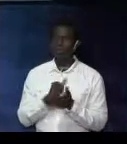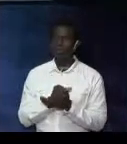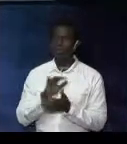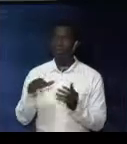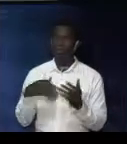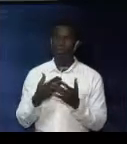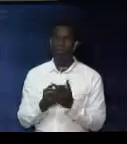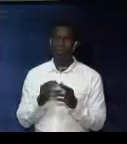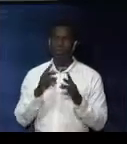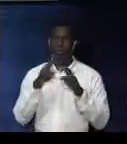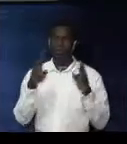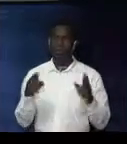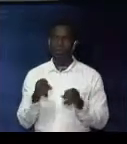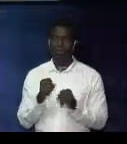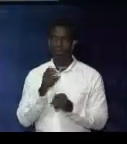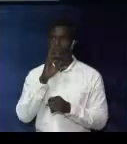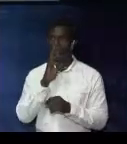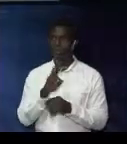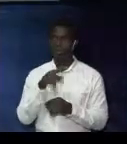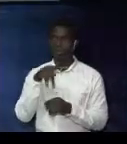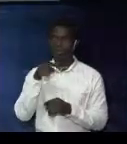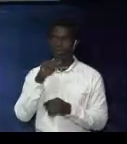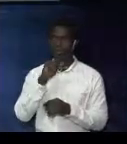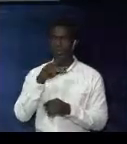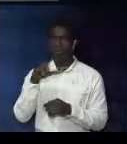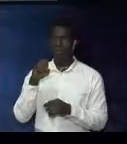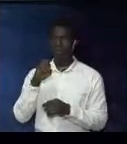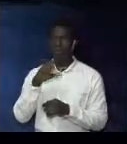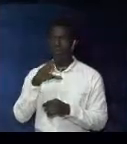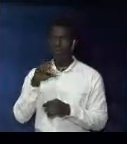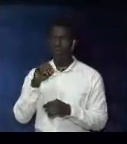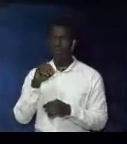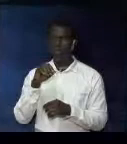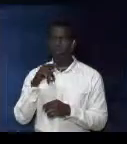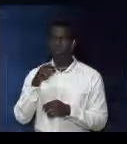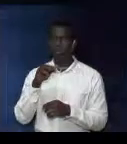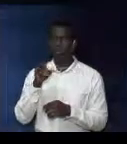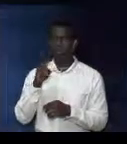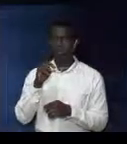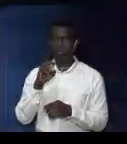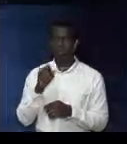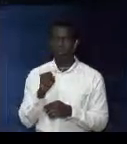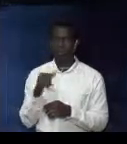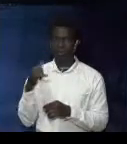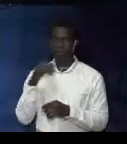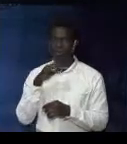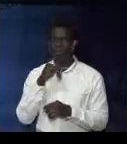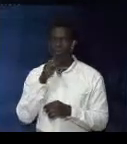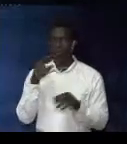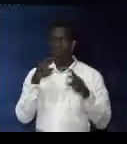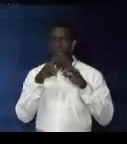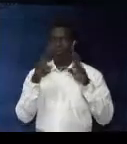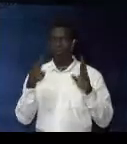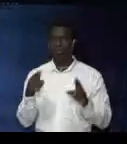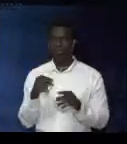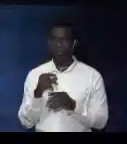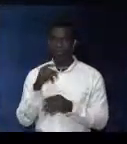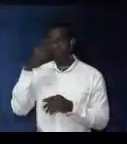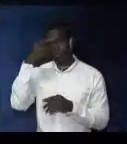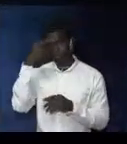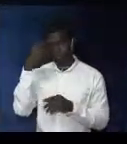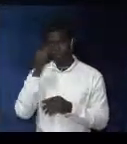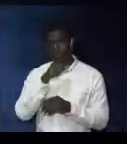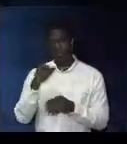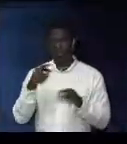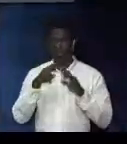all rectangles are parallelograms because rectangles have parallel sides. Parallelograms are not rectangles because a